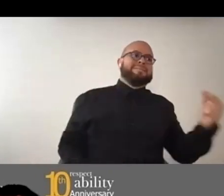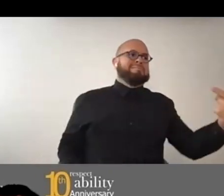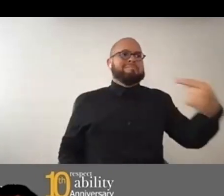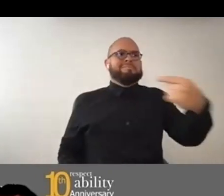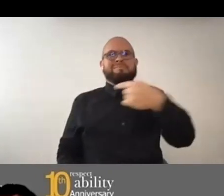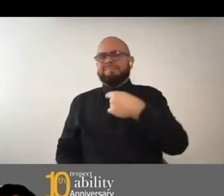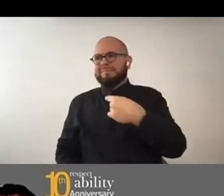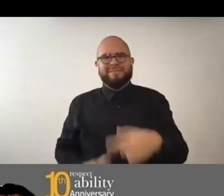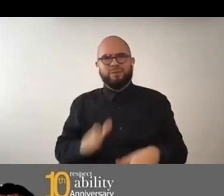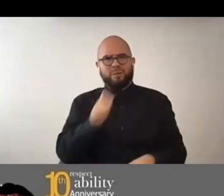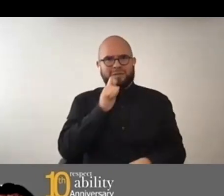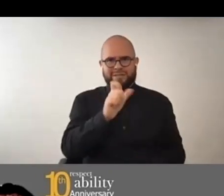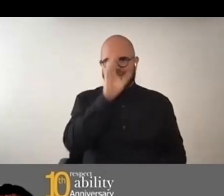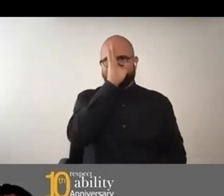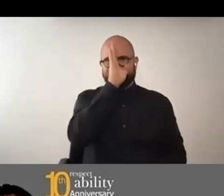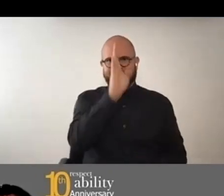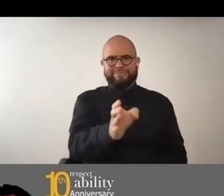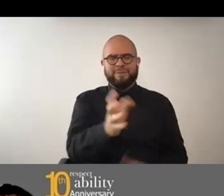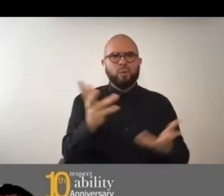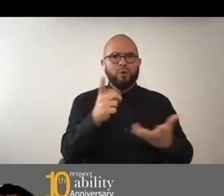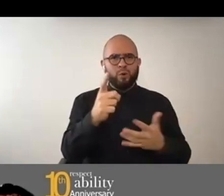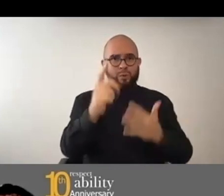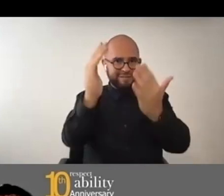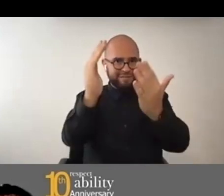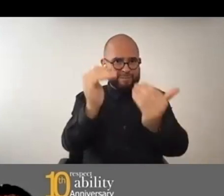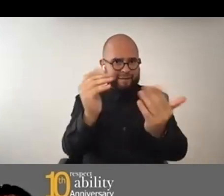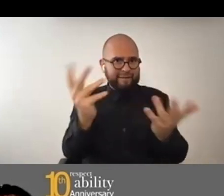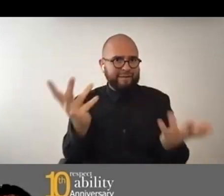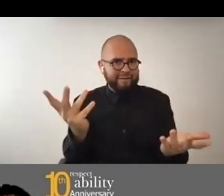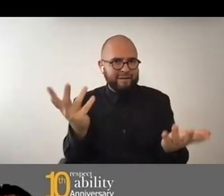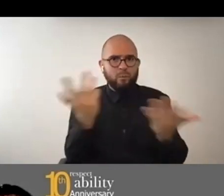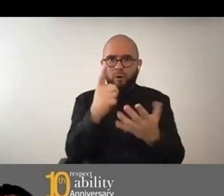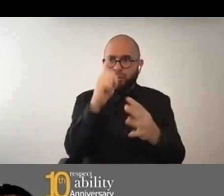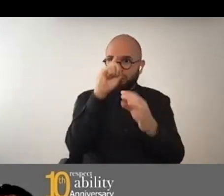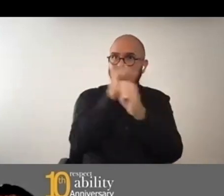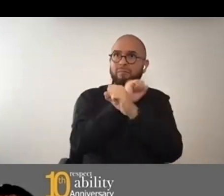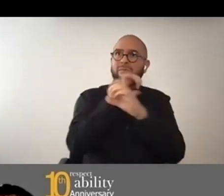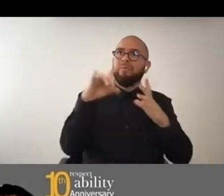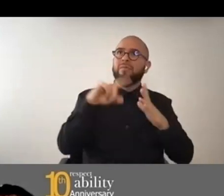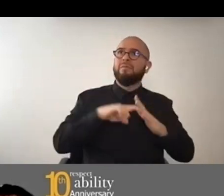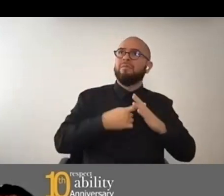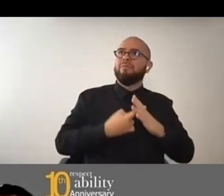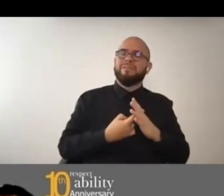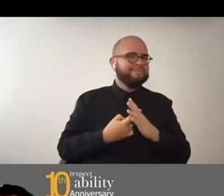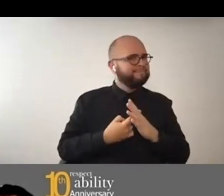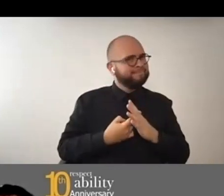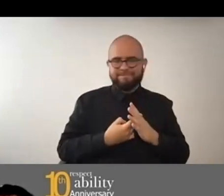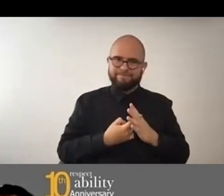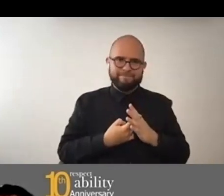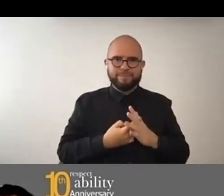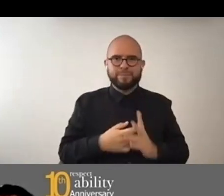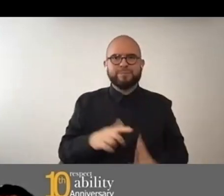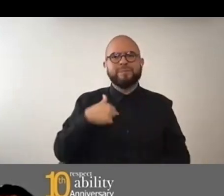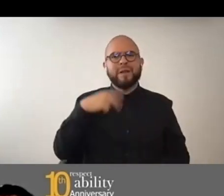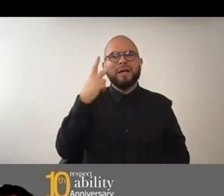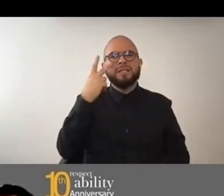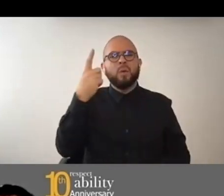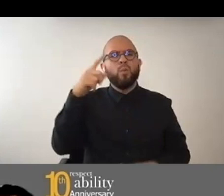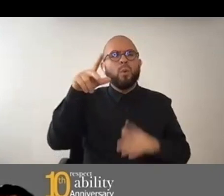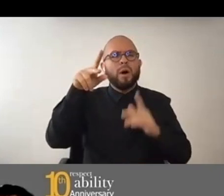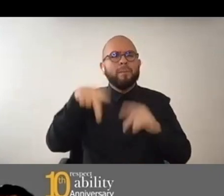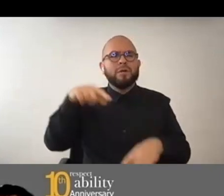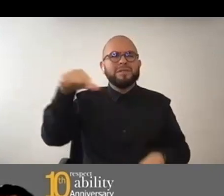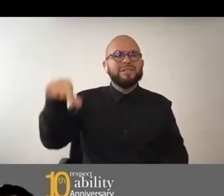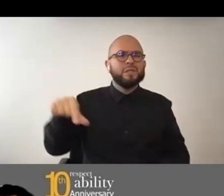idealized way that you envision it. And I know one person in the Q&A referenced looking for